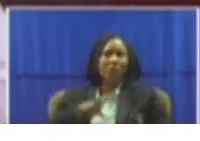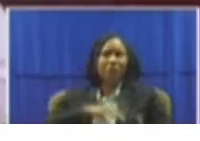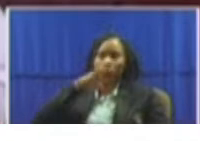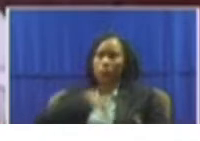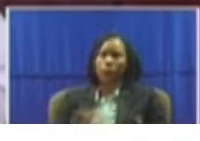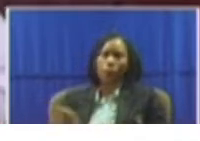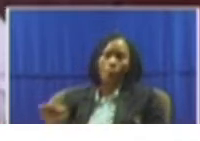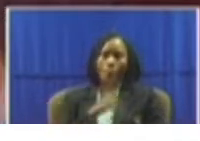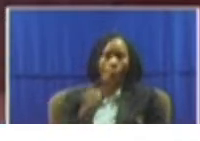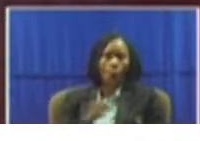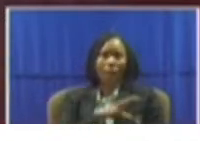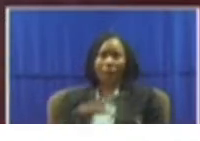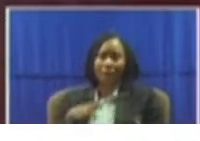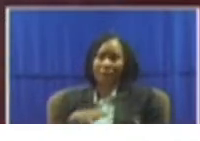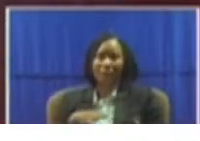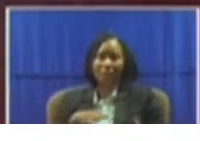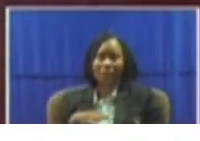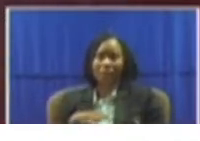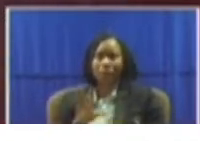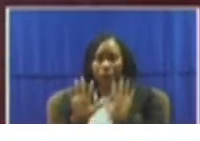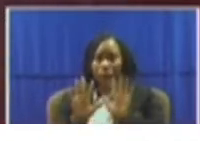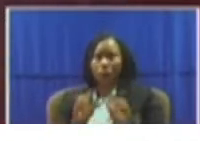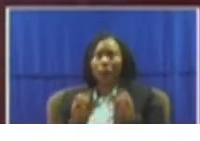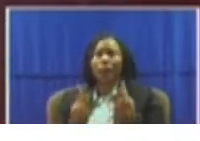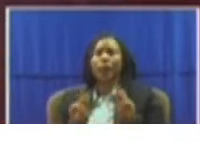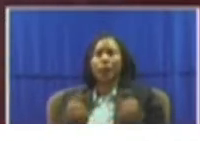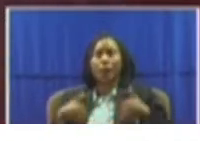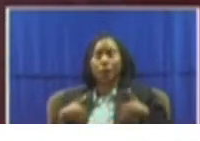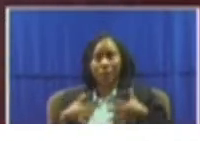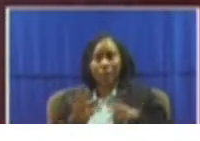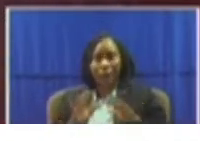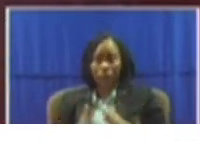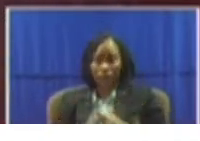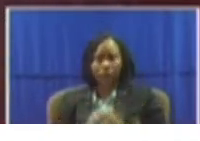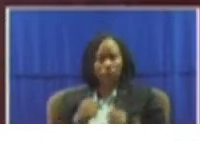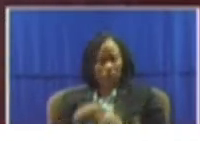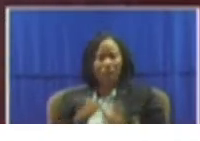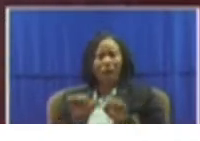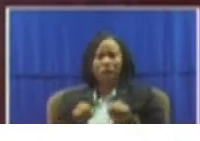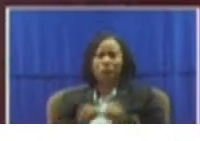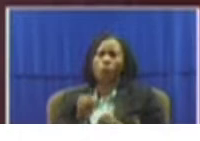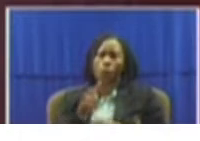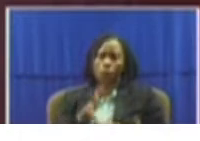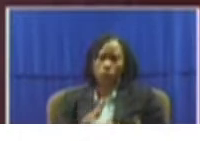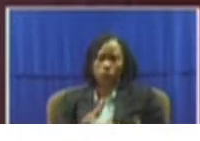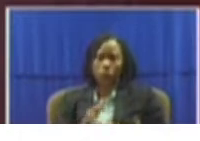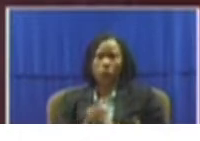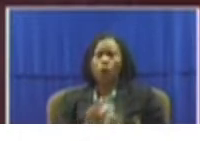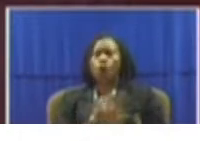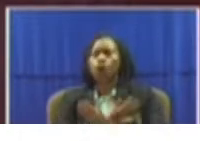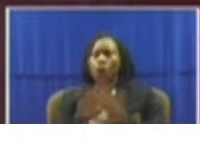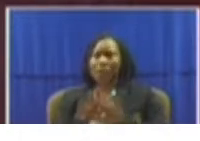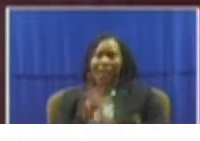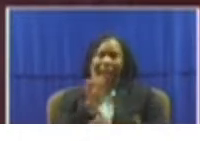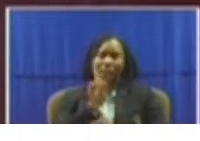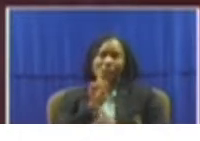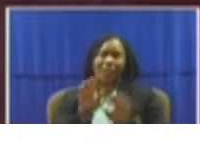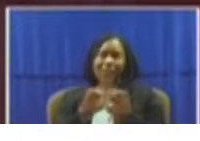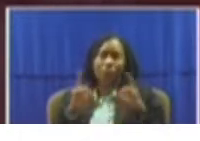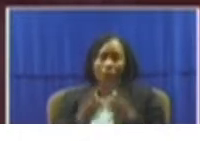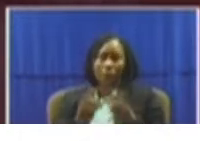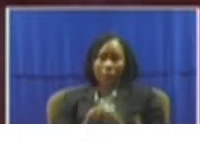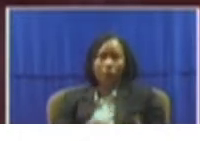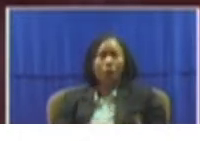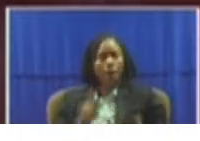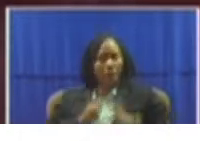Now, let me start off by saying I would agree that not every department is performing optimally in the way we'd